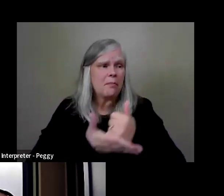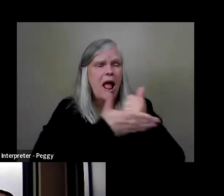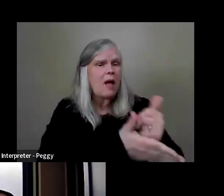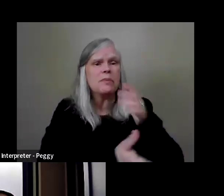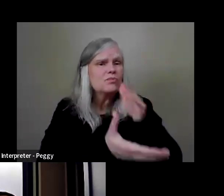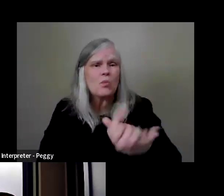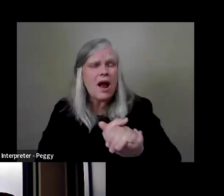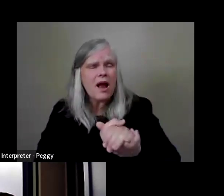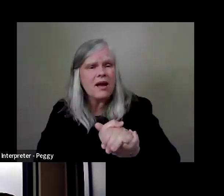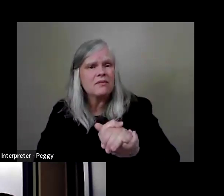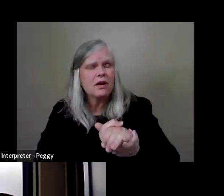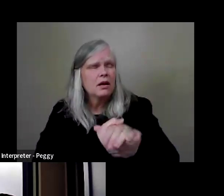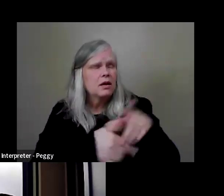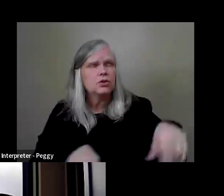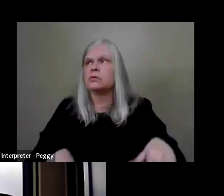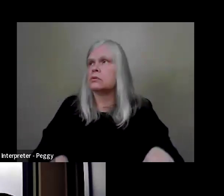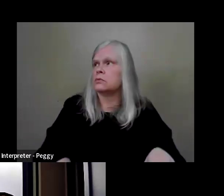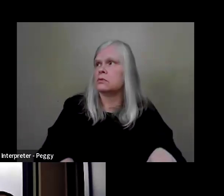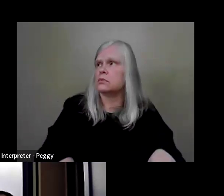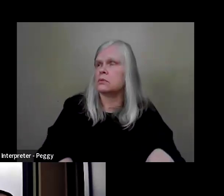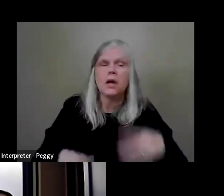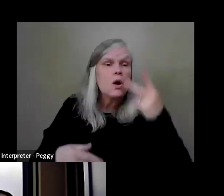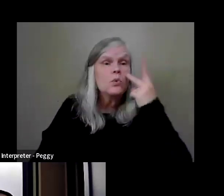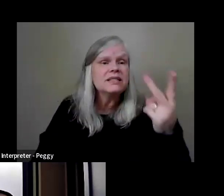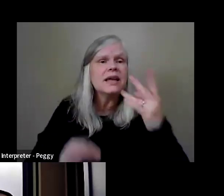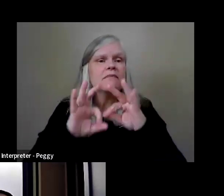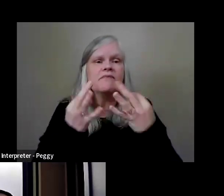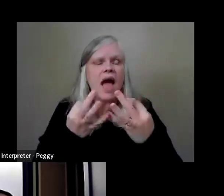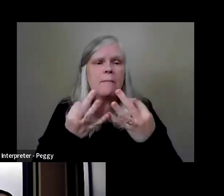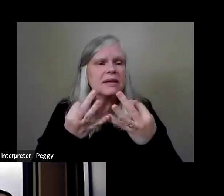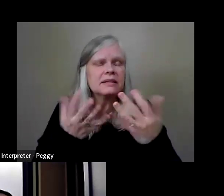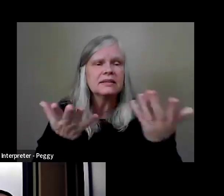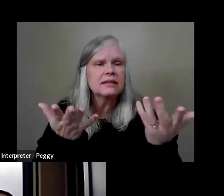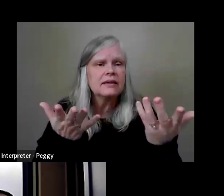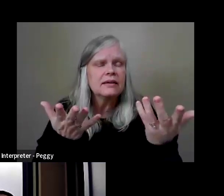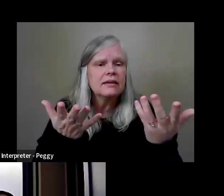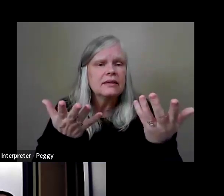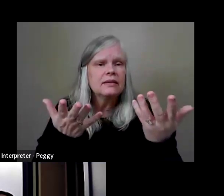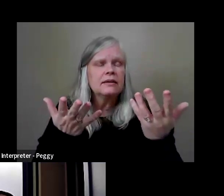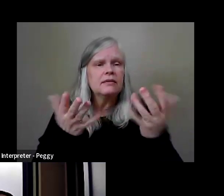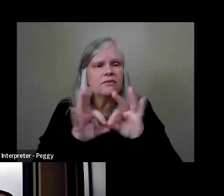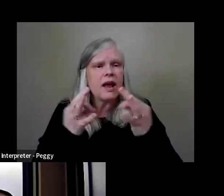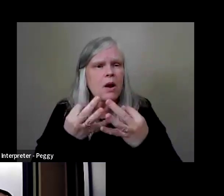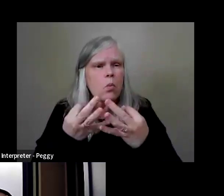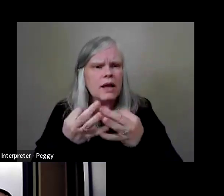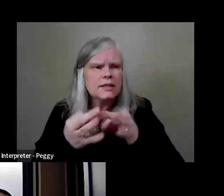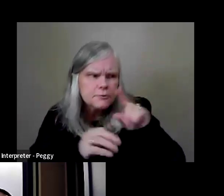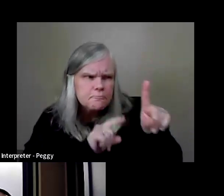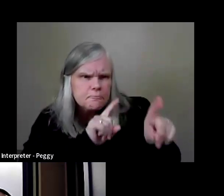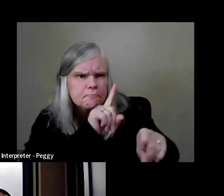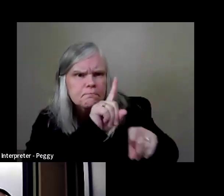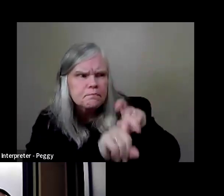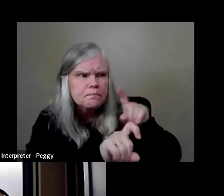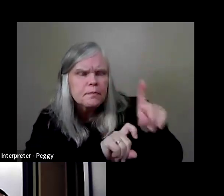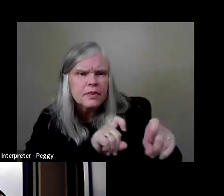on the spot. And sometimes we see families, like I think I mentioned, who want to kind of quiz their loved one